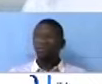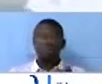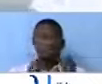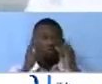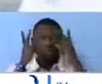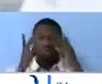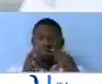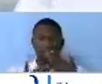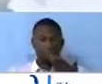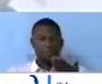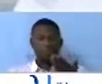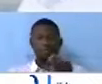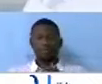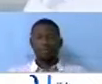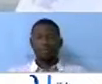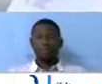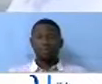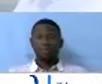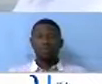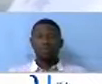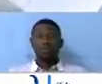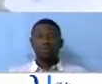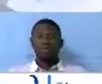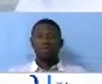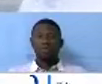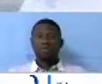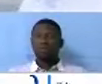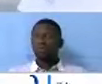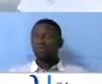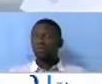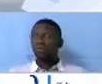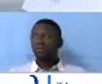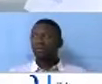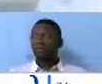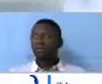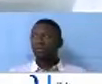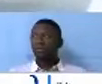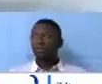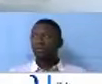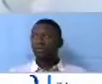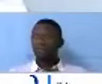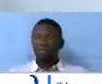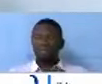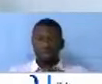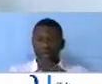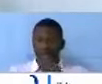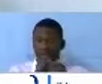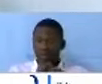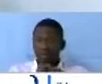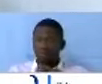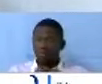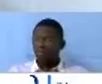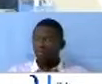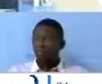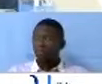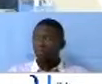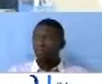Surprising, isn't it, Mr. Kambi? So arrest and detention. Can I have a copy?